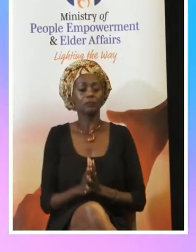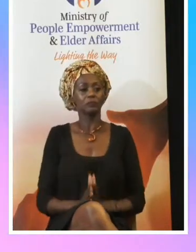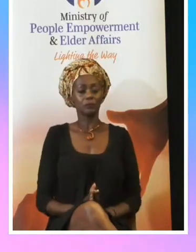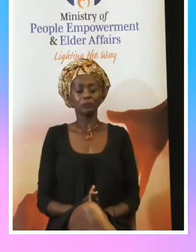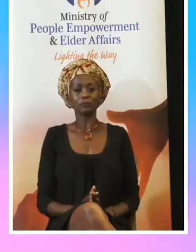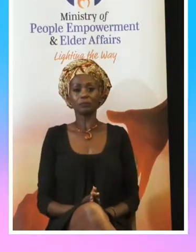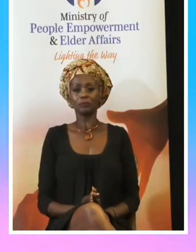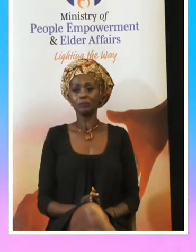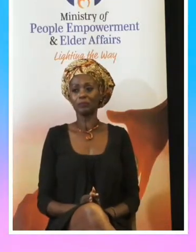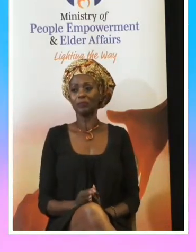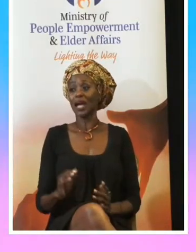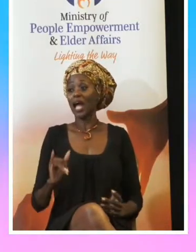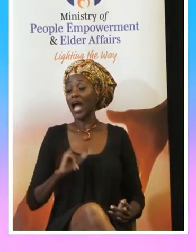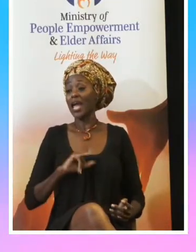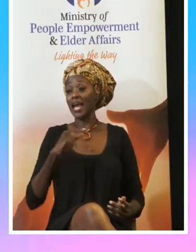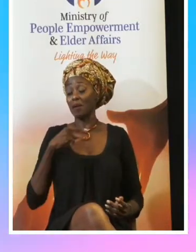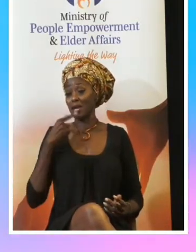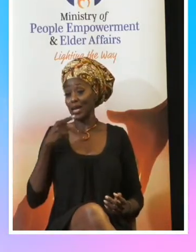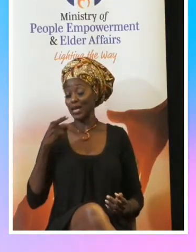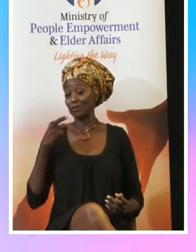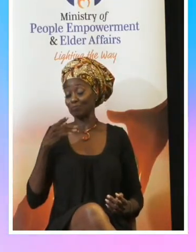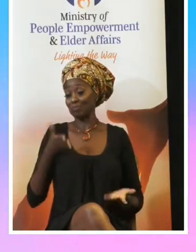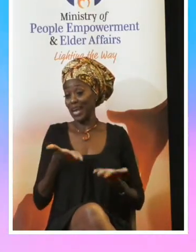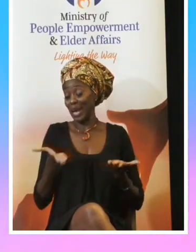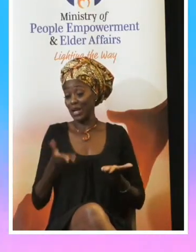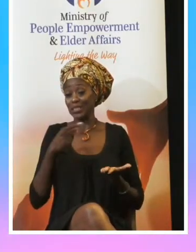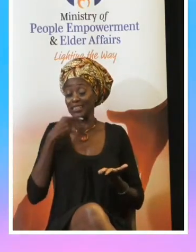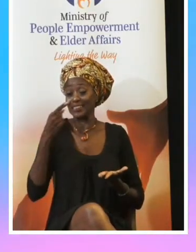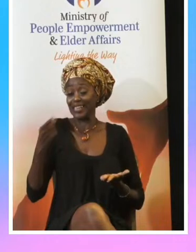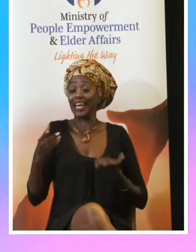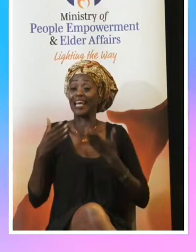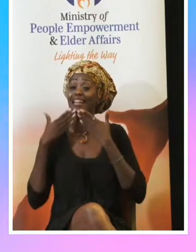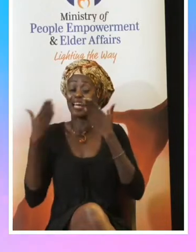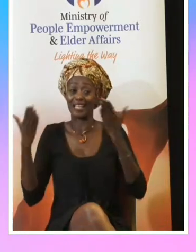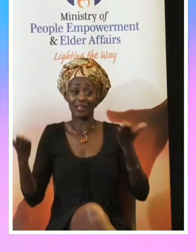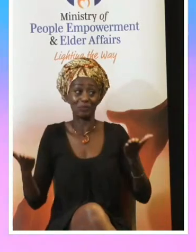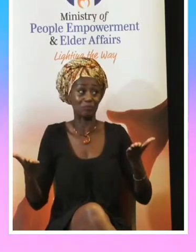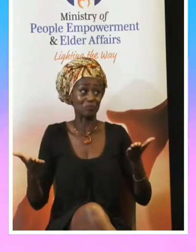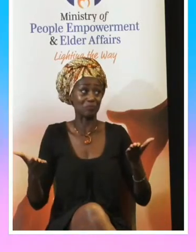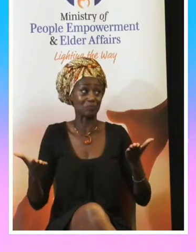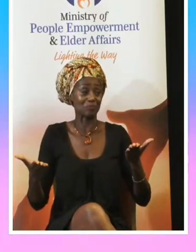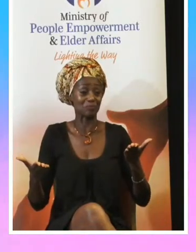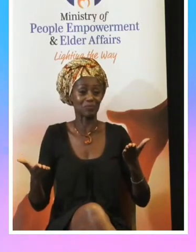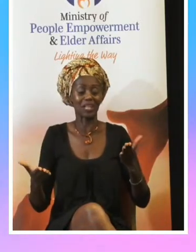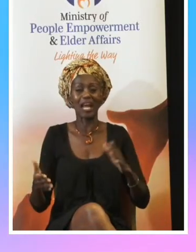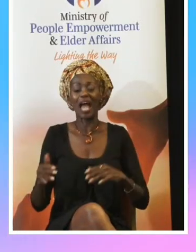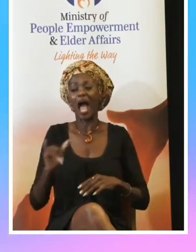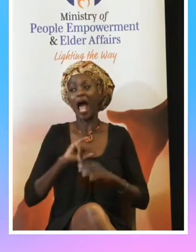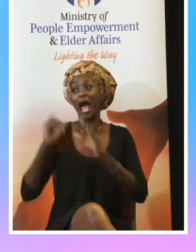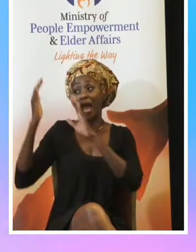I'm here to give the vote of thanks. I hope this vote of thanks is one that